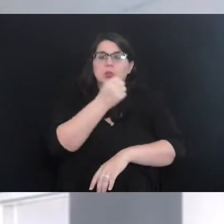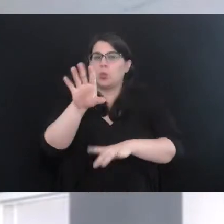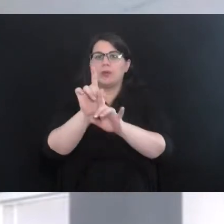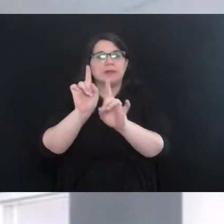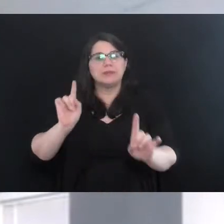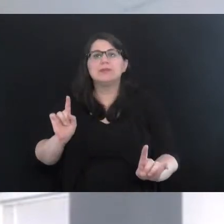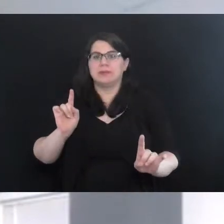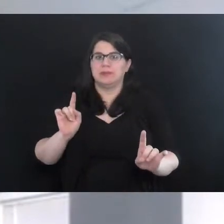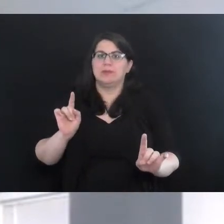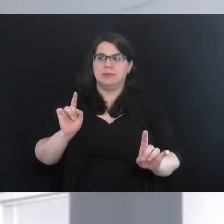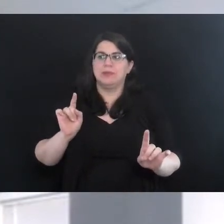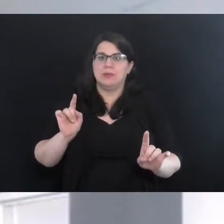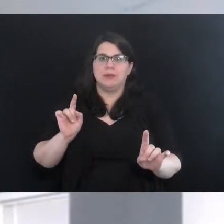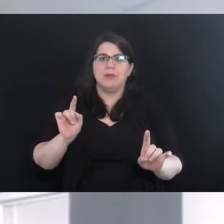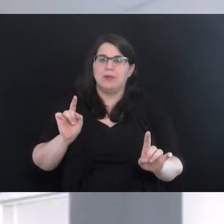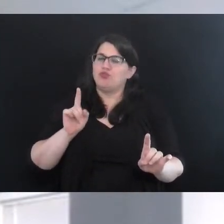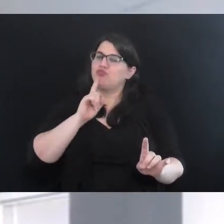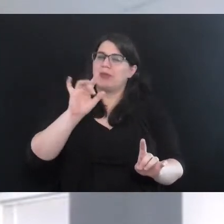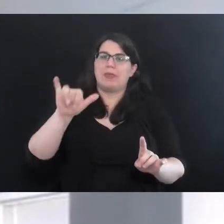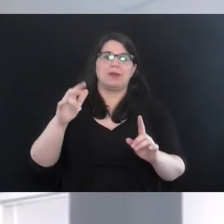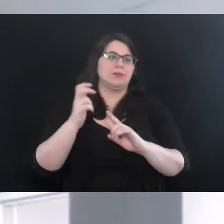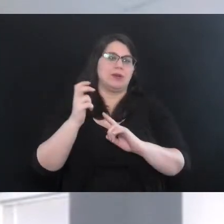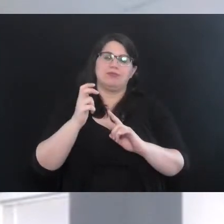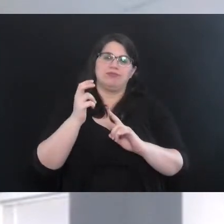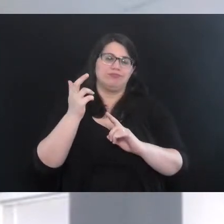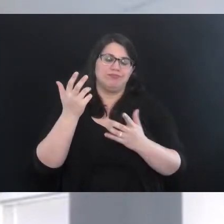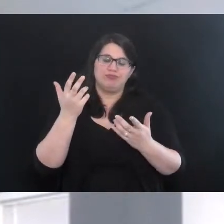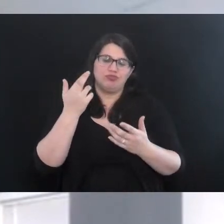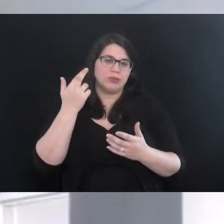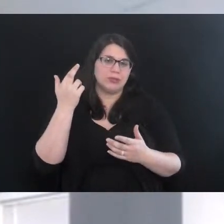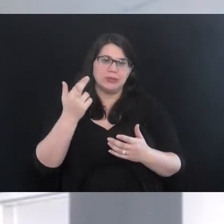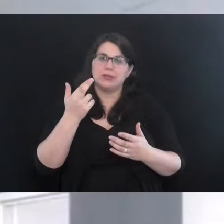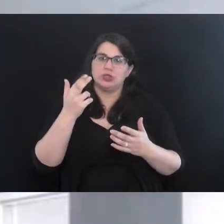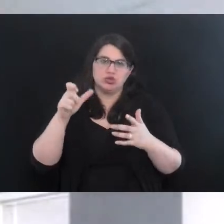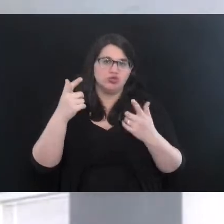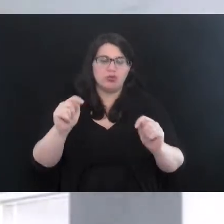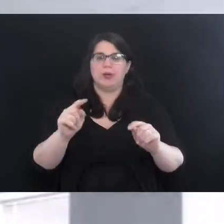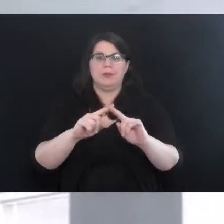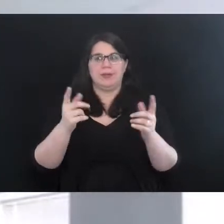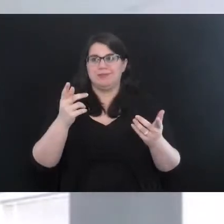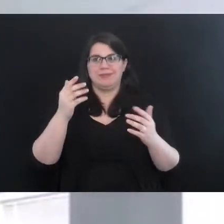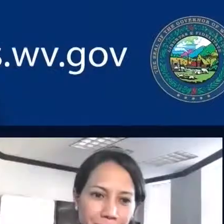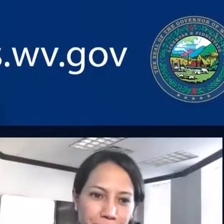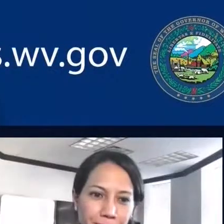most mitigating efforts that you can have. But I don't know if Clay wants to add anything to that.